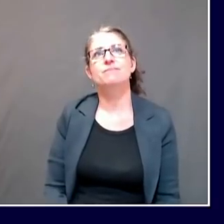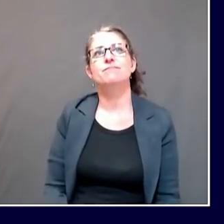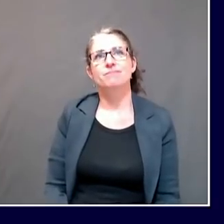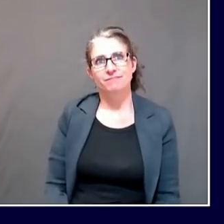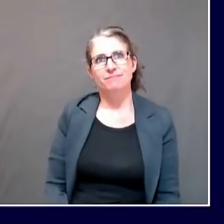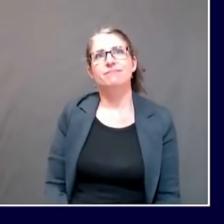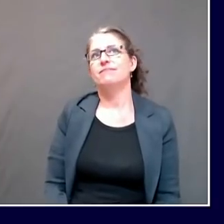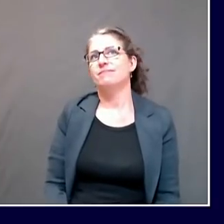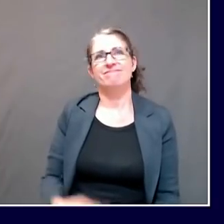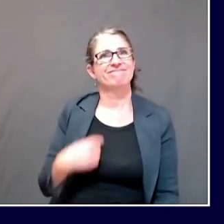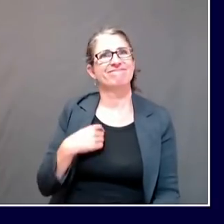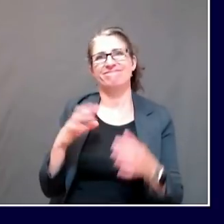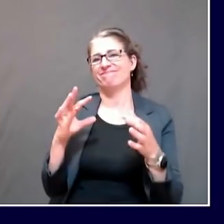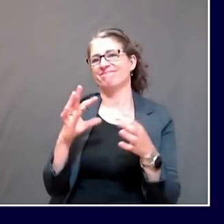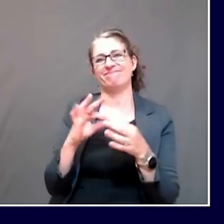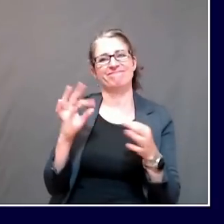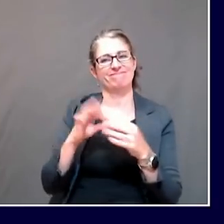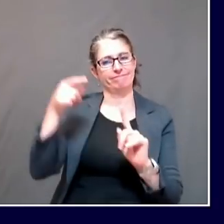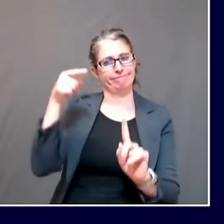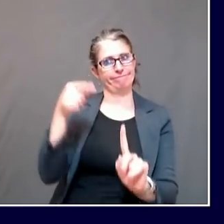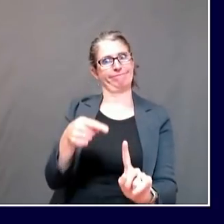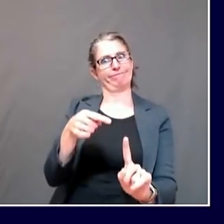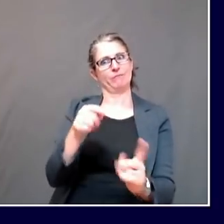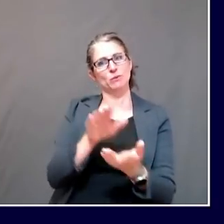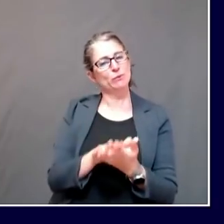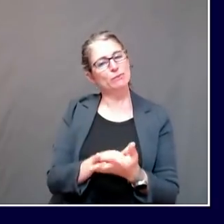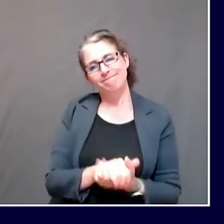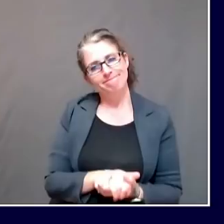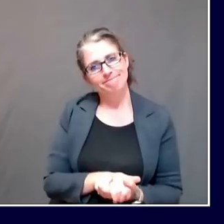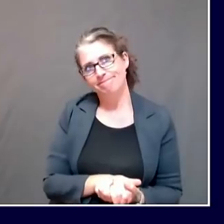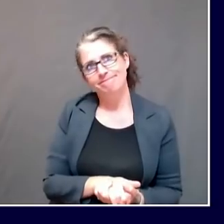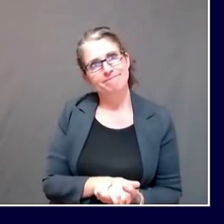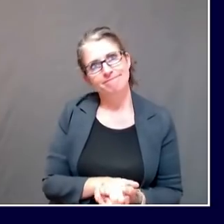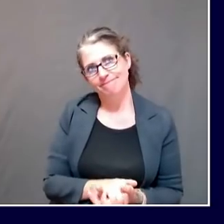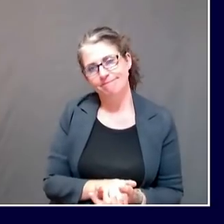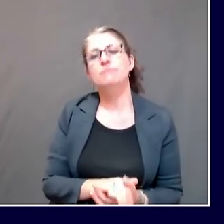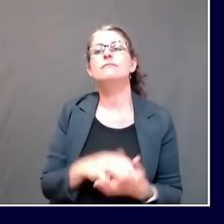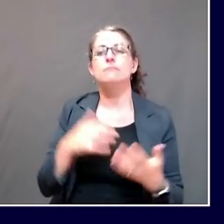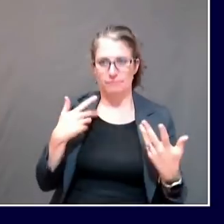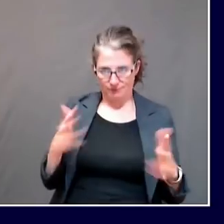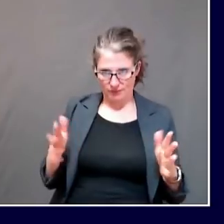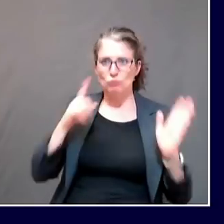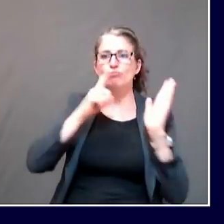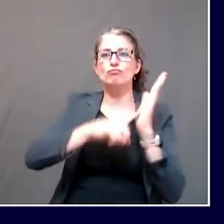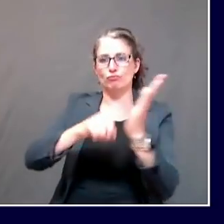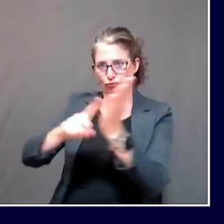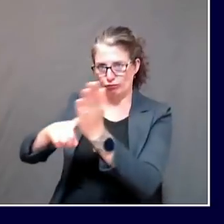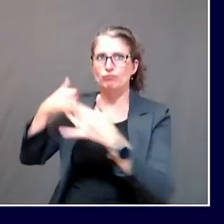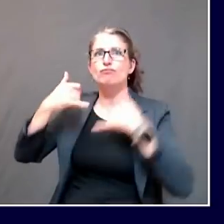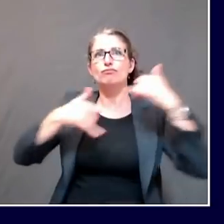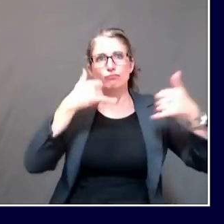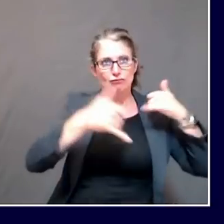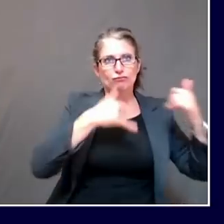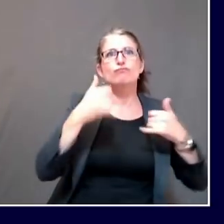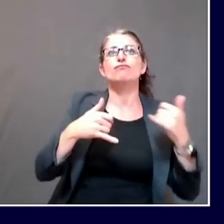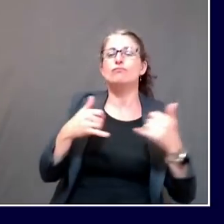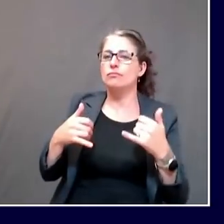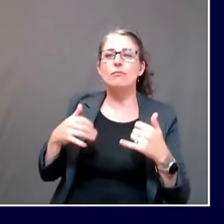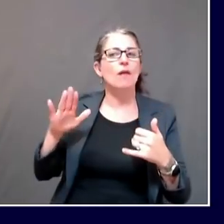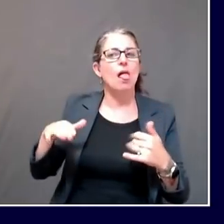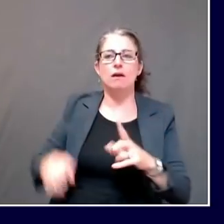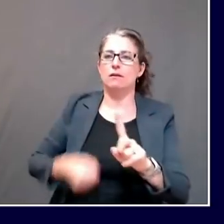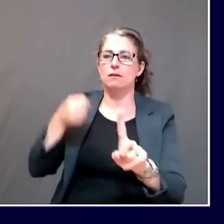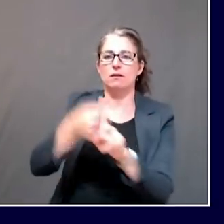of reports. We have done an investigation. We have not opened an outbreak. We have not designated that as an outbreak because of